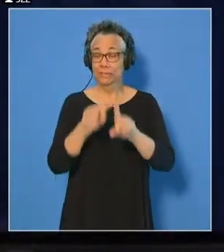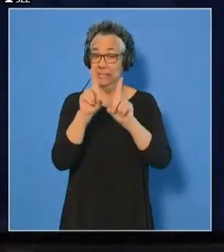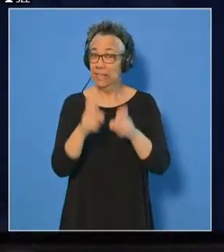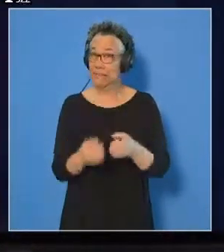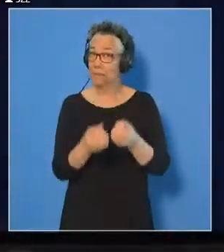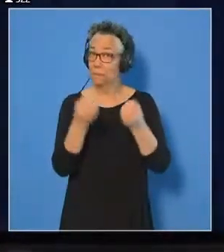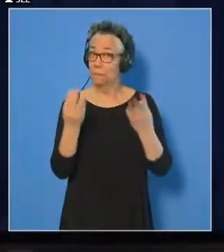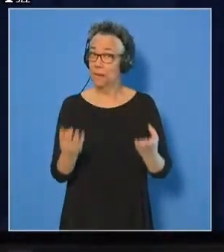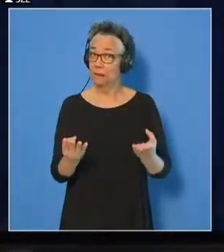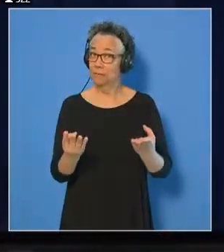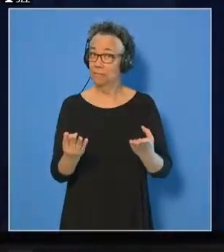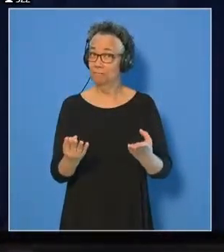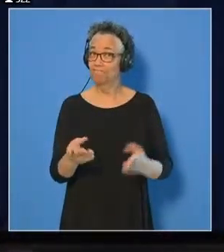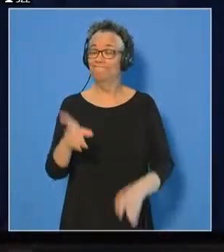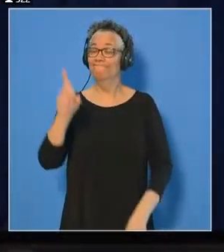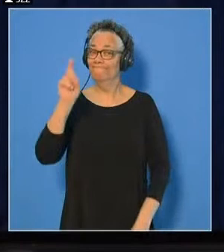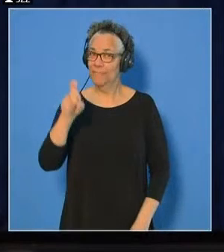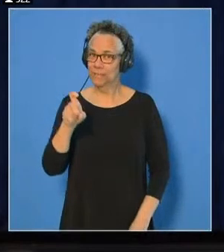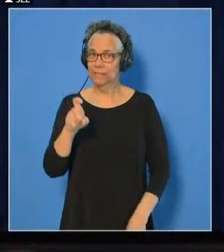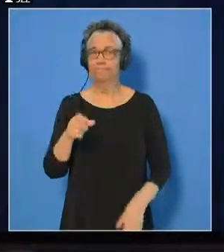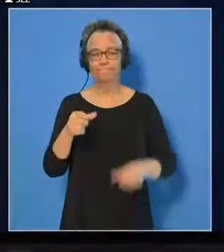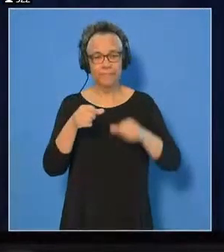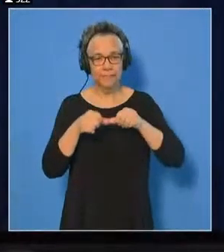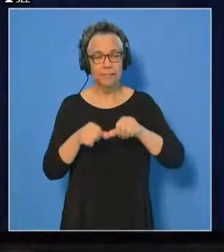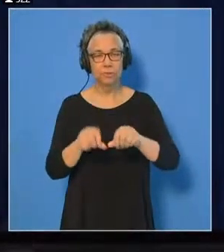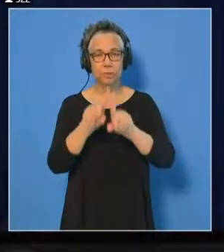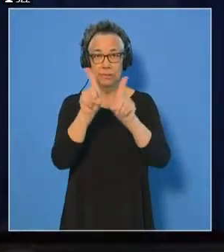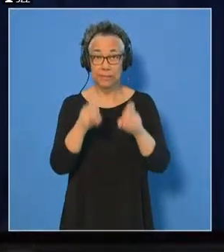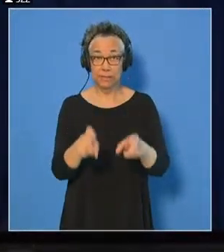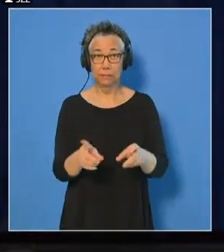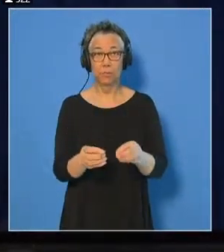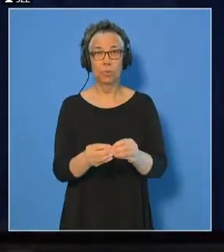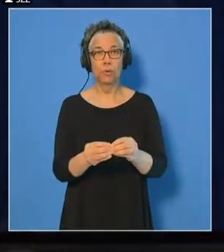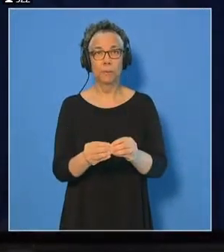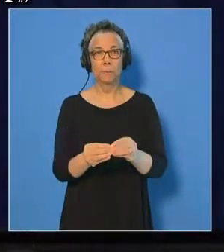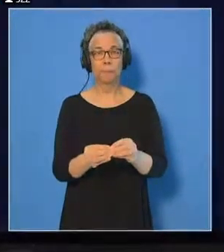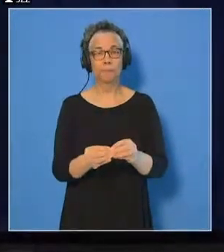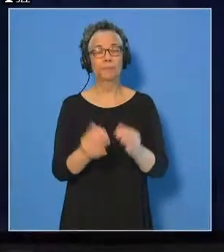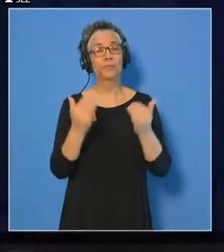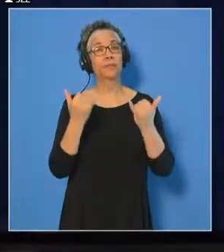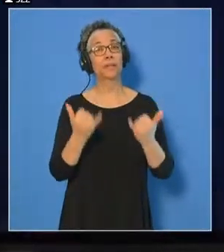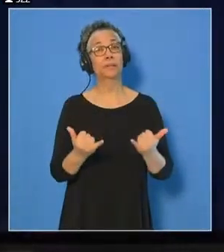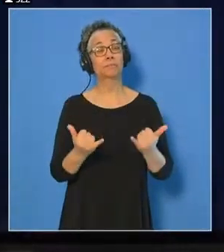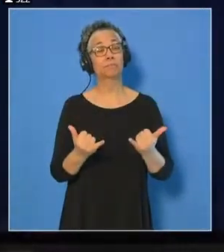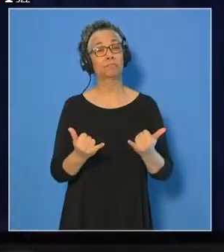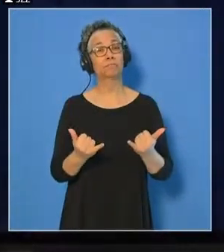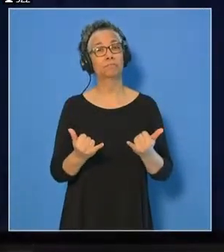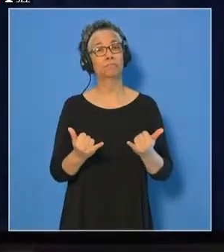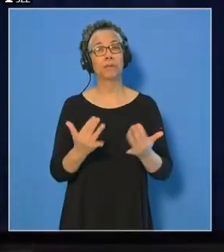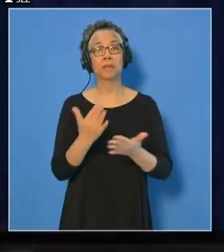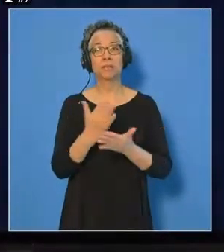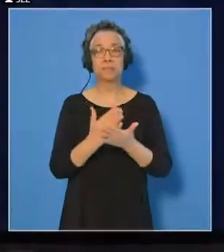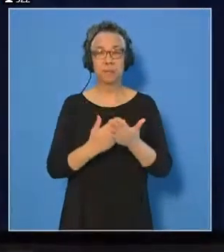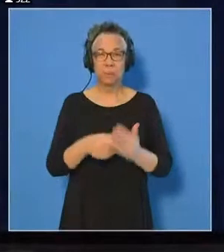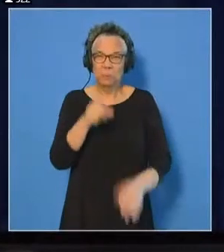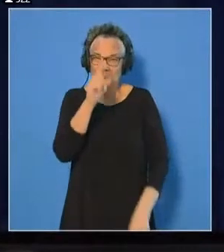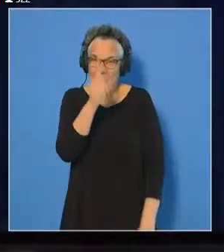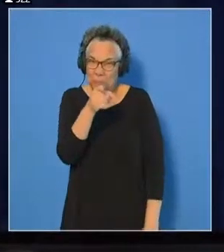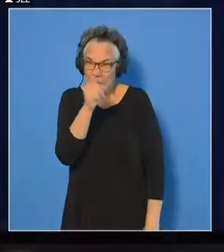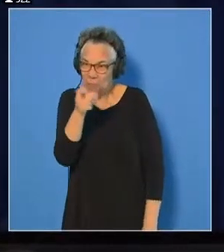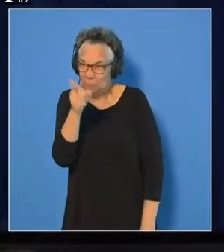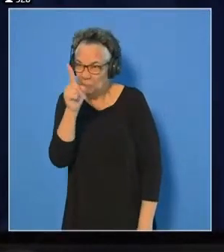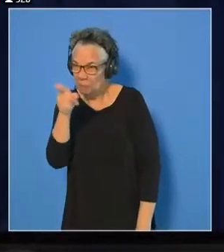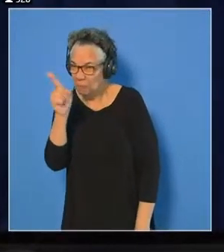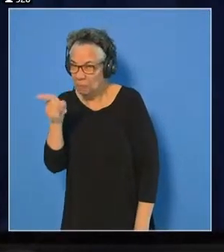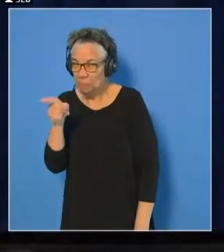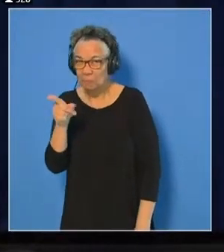we certainly need to test more. Today, as some have done, we can point fingers.